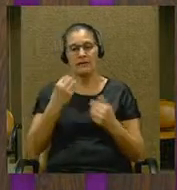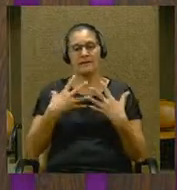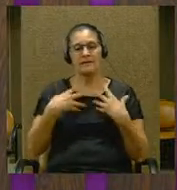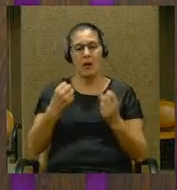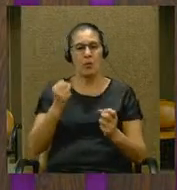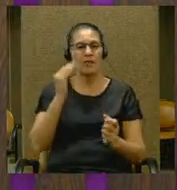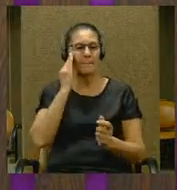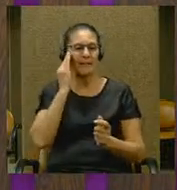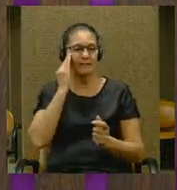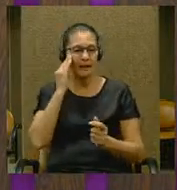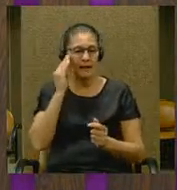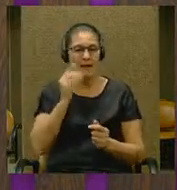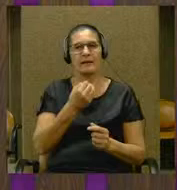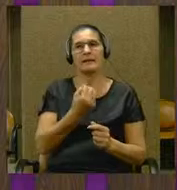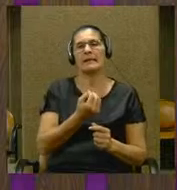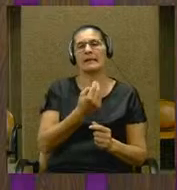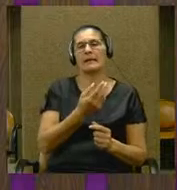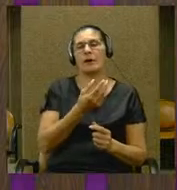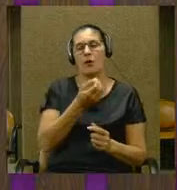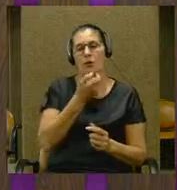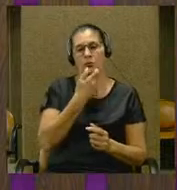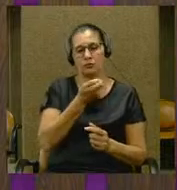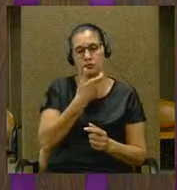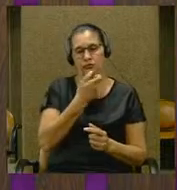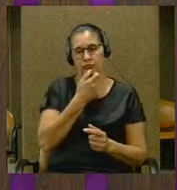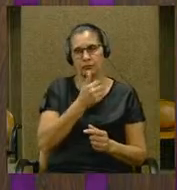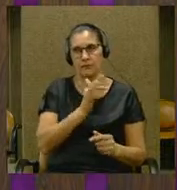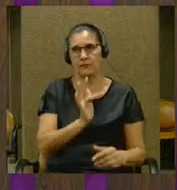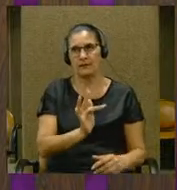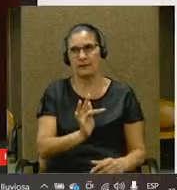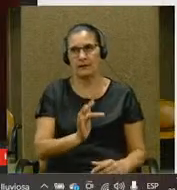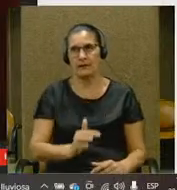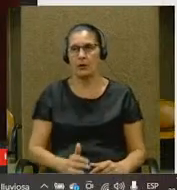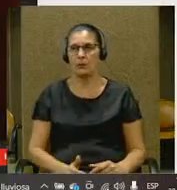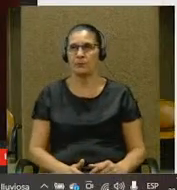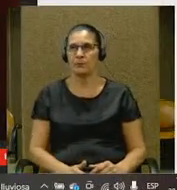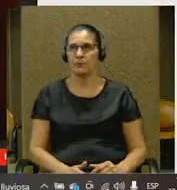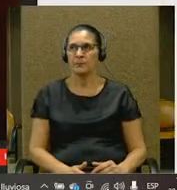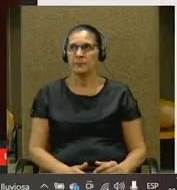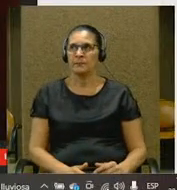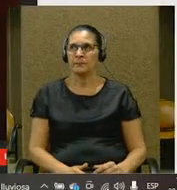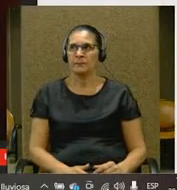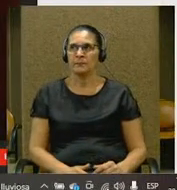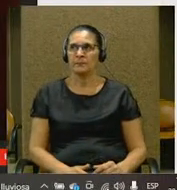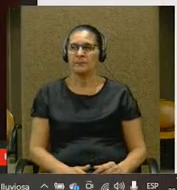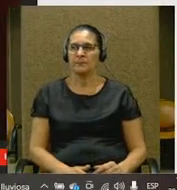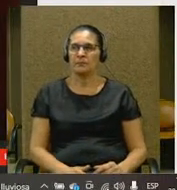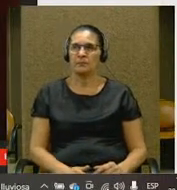relationship between mental health and the consumption of fentanyl?